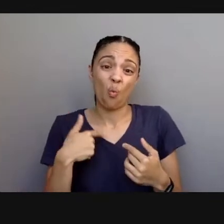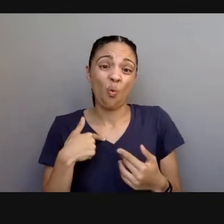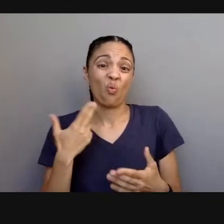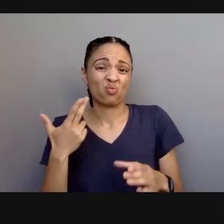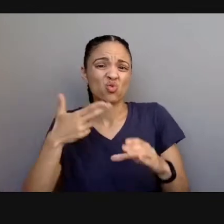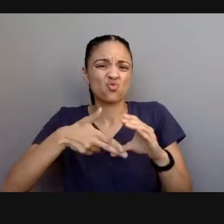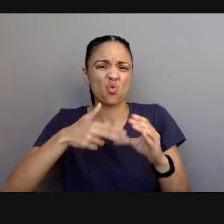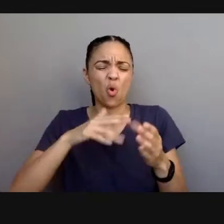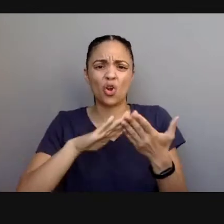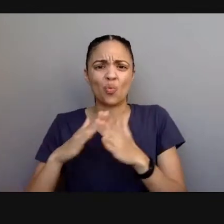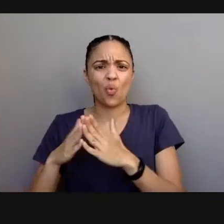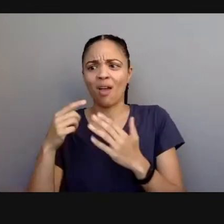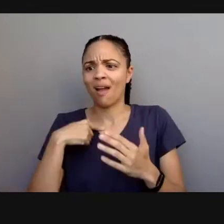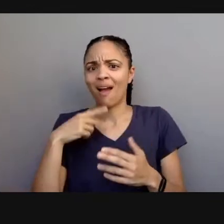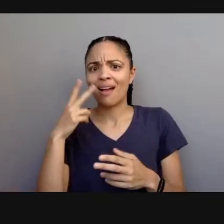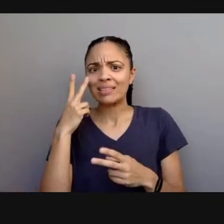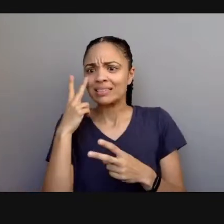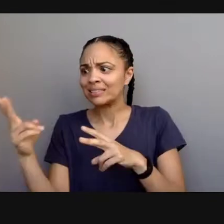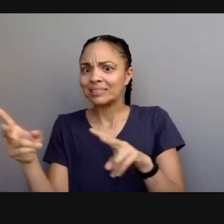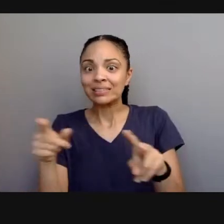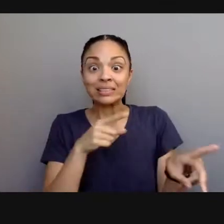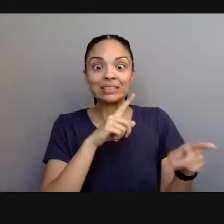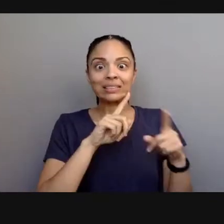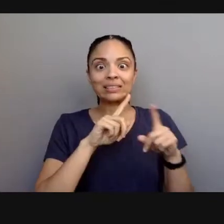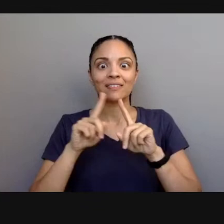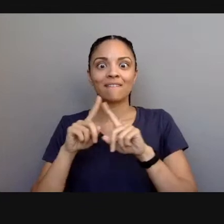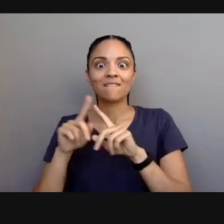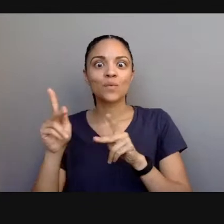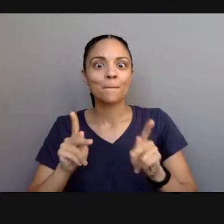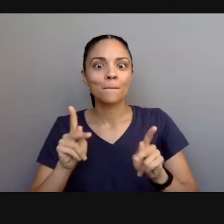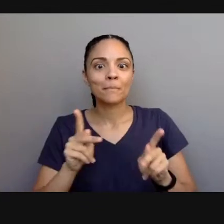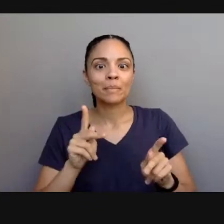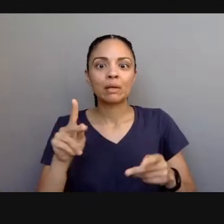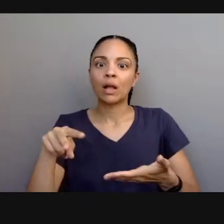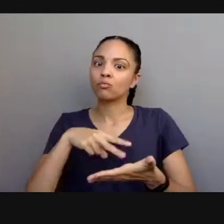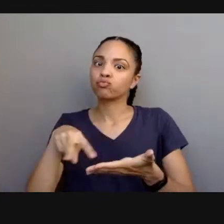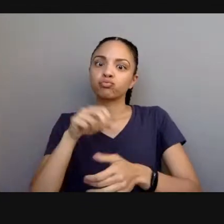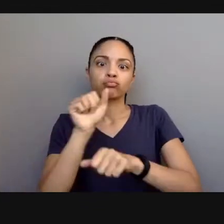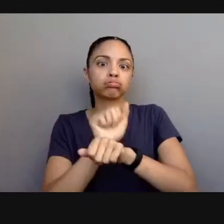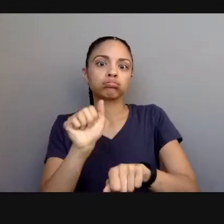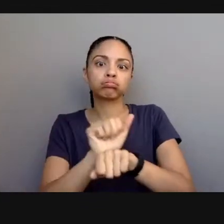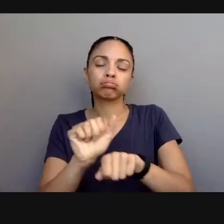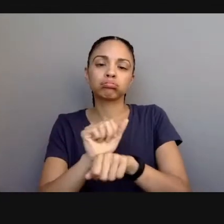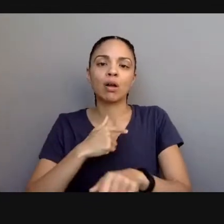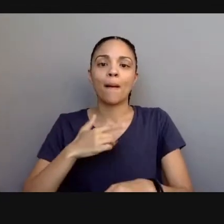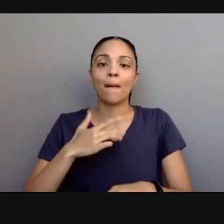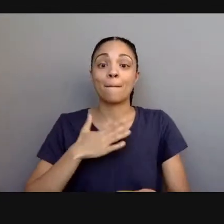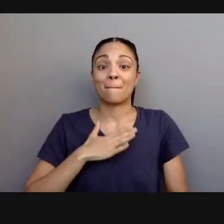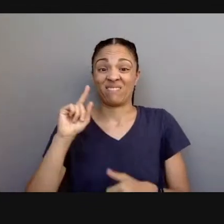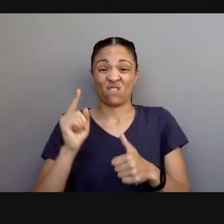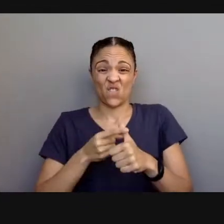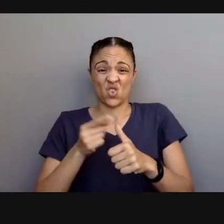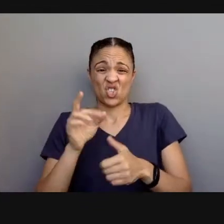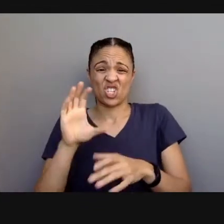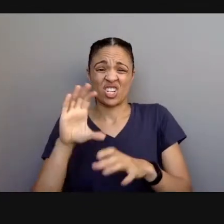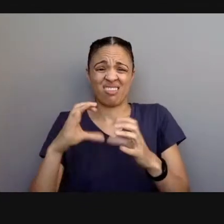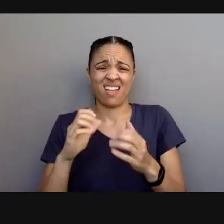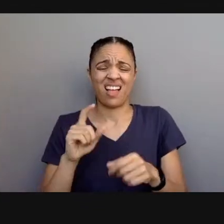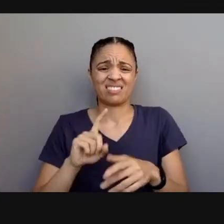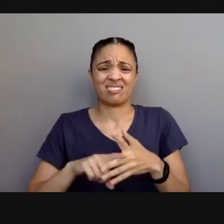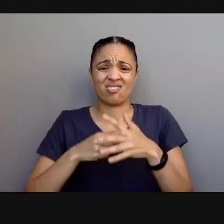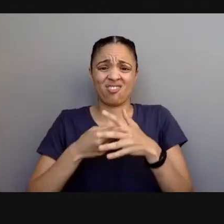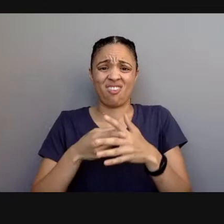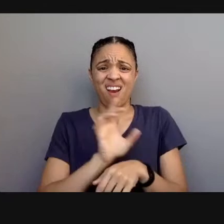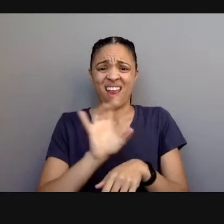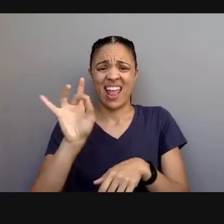people and teachers that pushed us to the limit. Like my first class started at 8:30 in the morning, And my last class probably finished at 7 or 7:30, 8